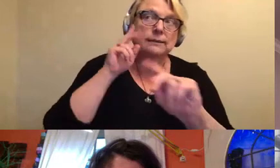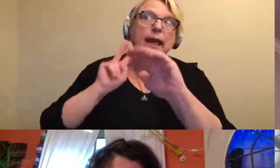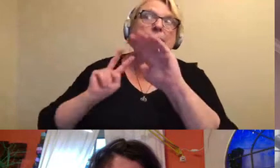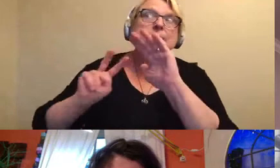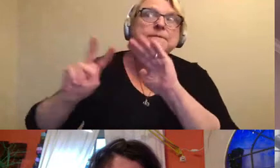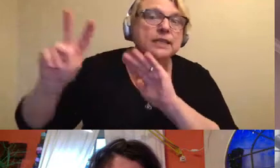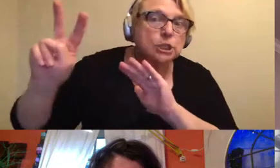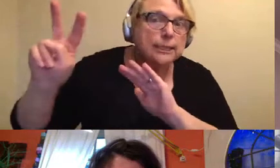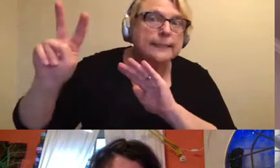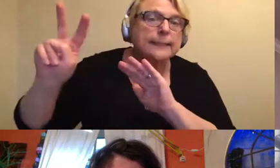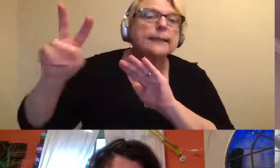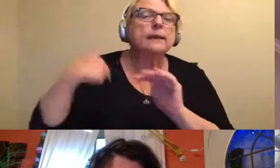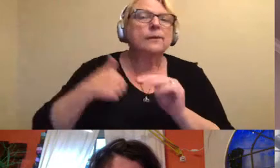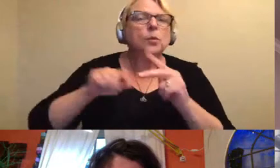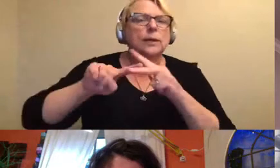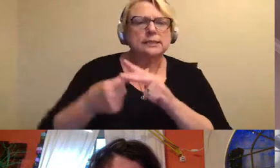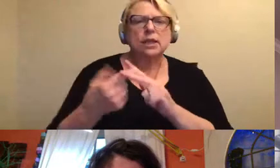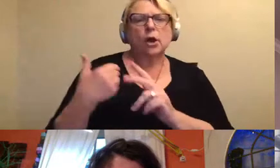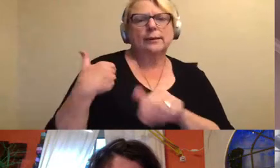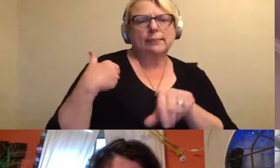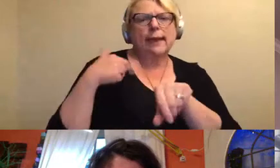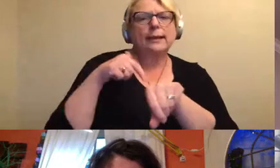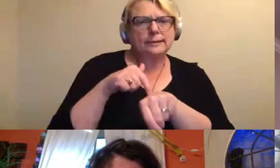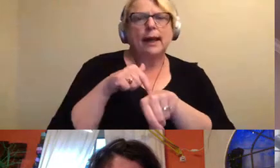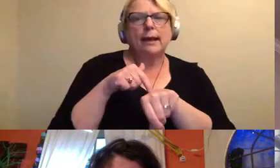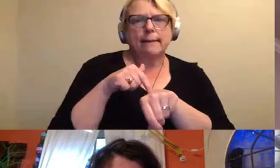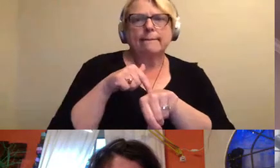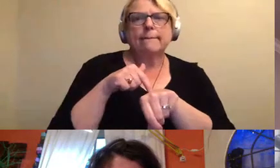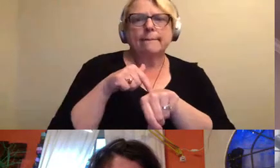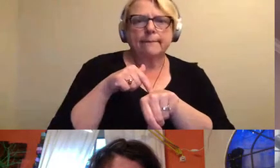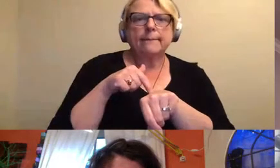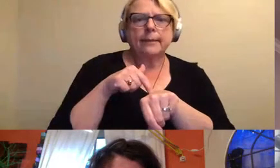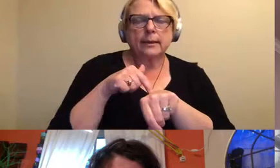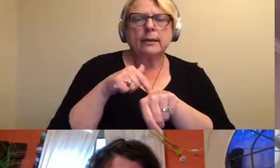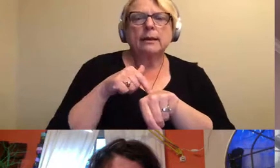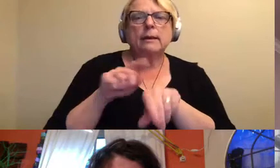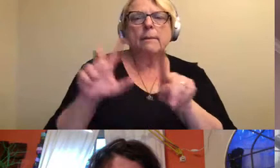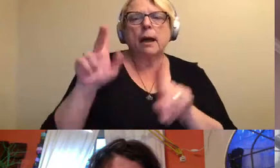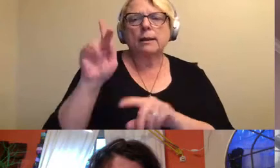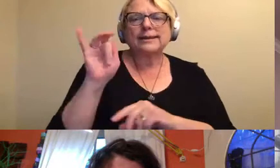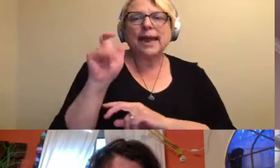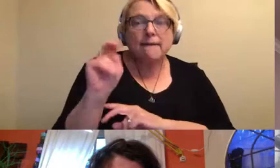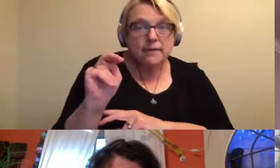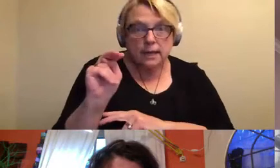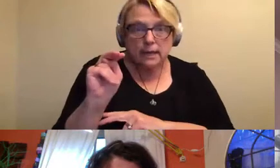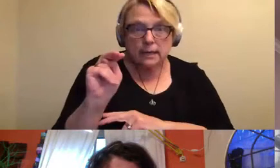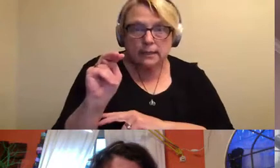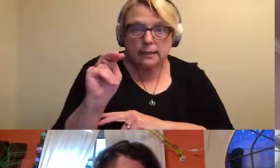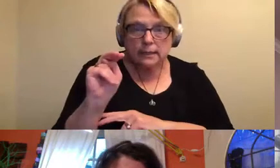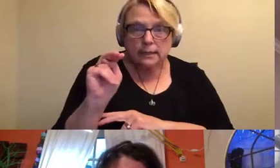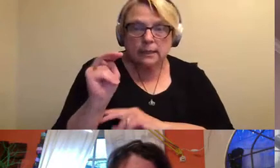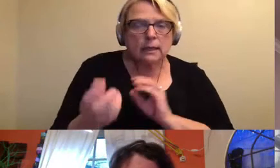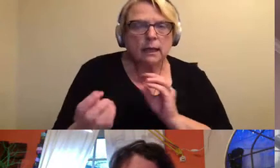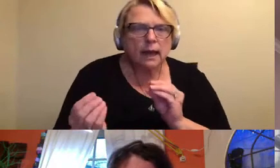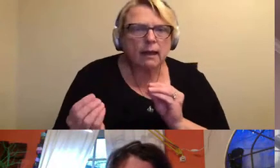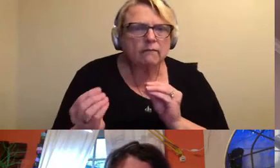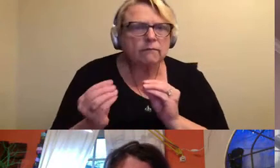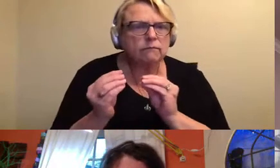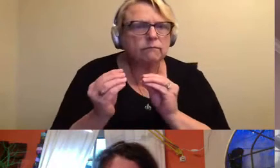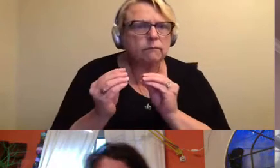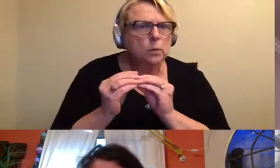off doing that the last time we were all together. But Kevin, I think that you have an additional activity for us